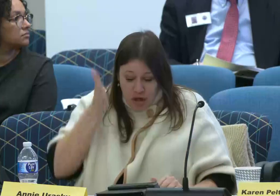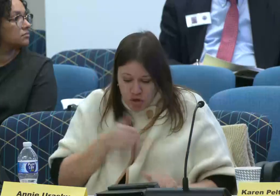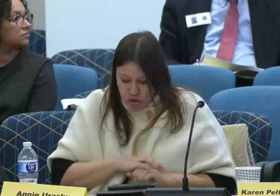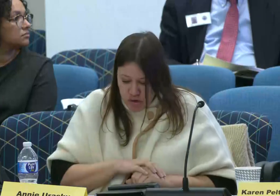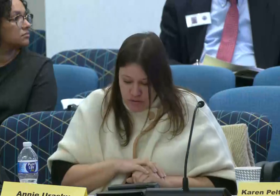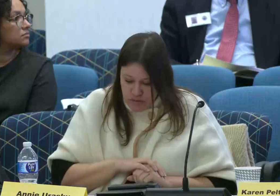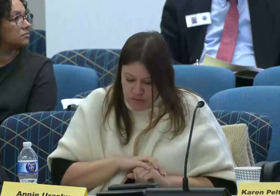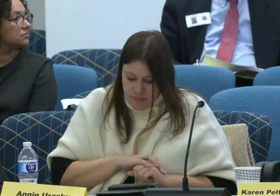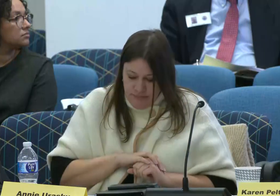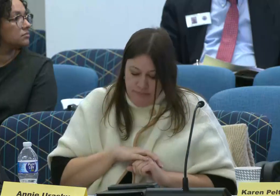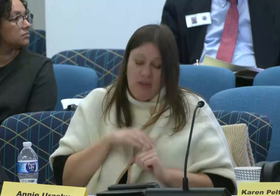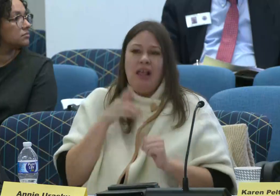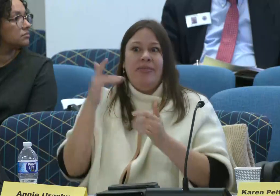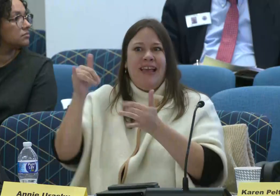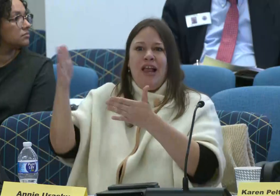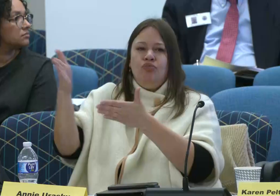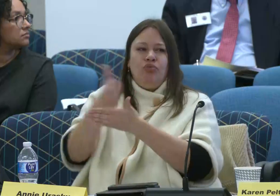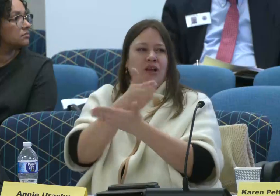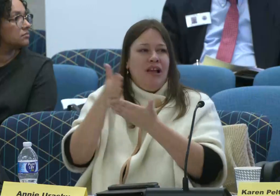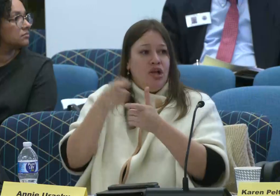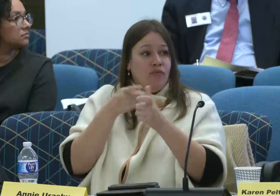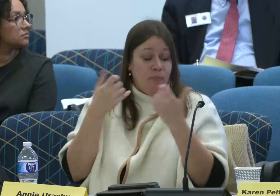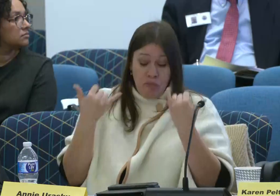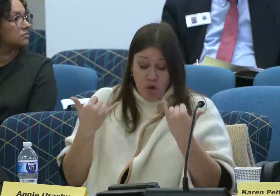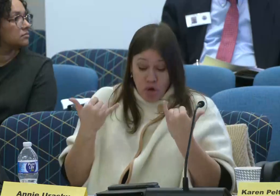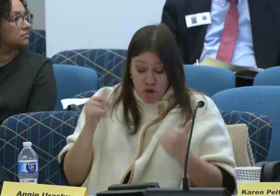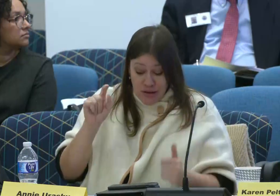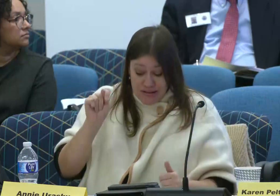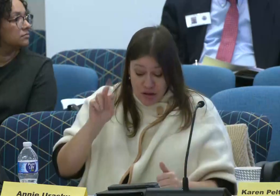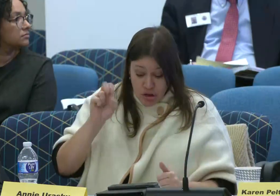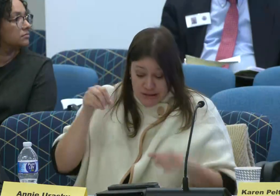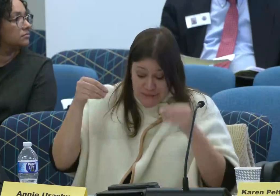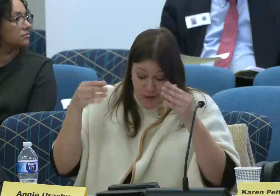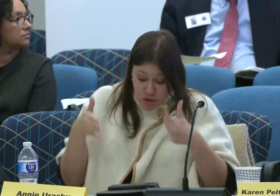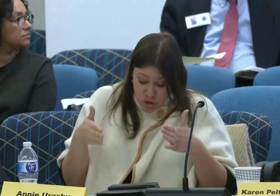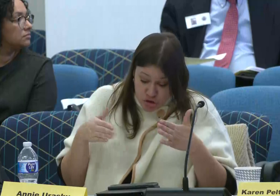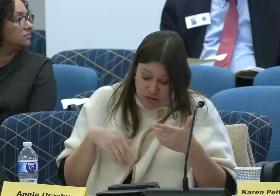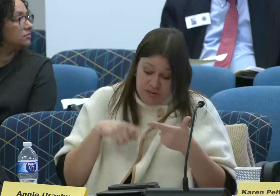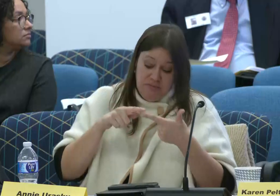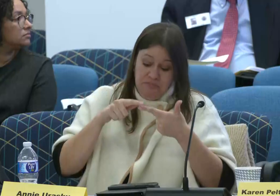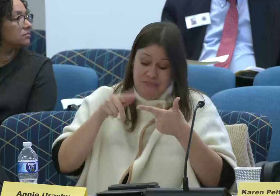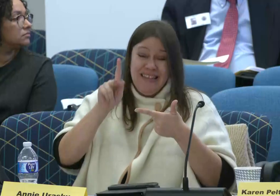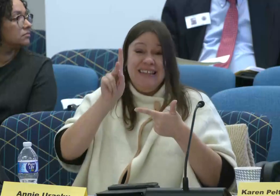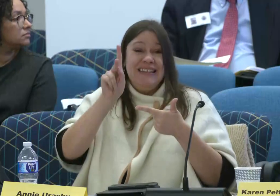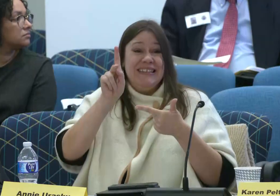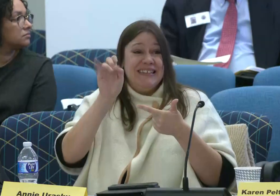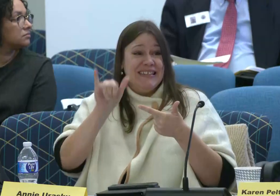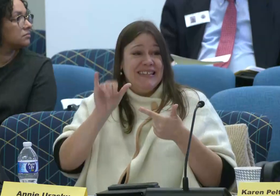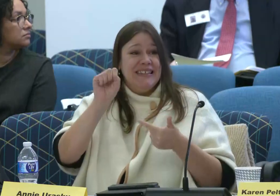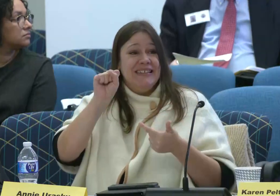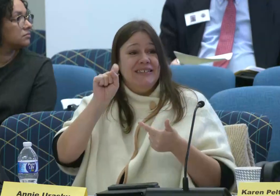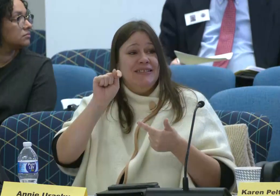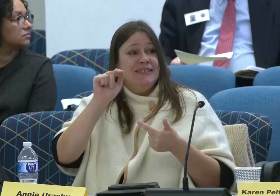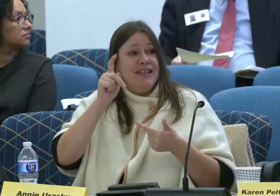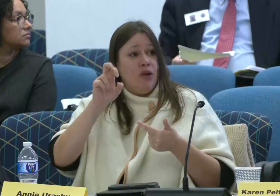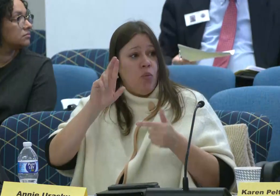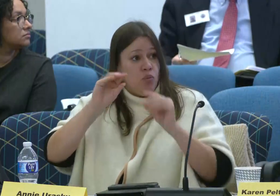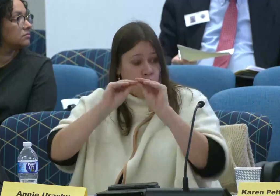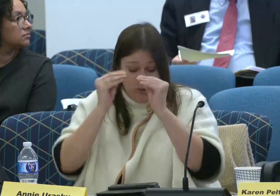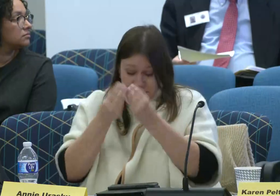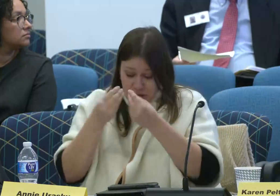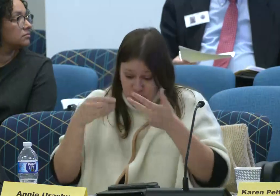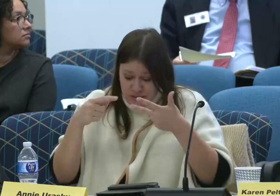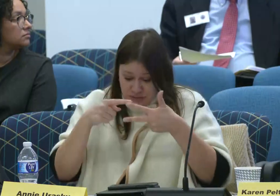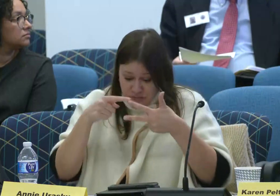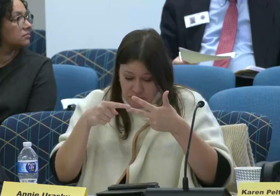We then started brainstorming possible presenters that we could bring in, and we had a range from the current TRS providers as well as